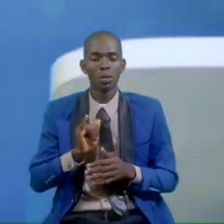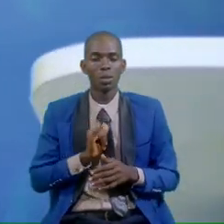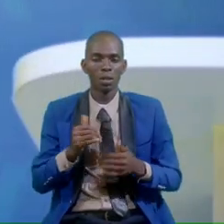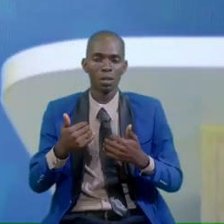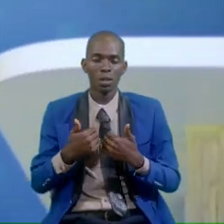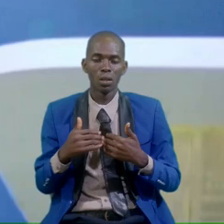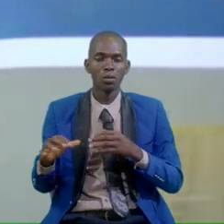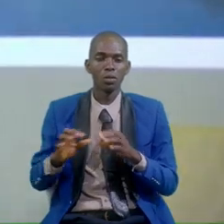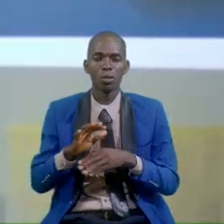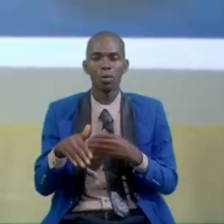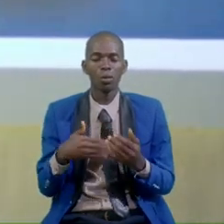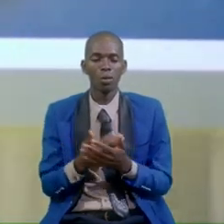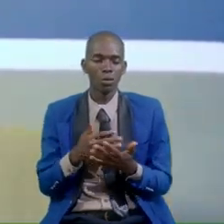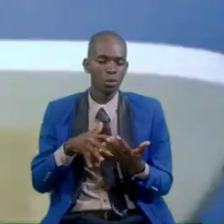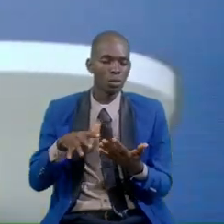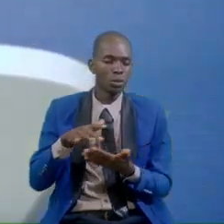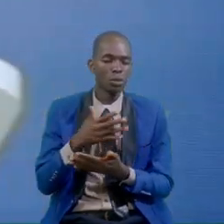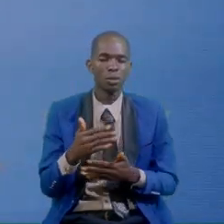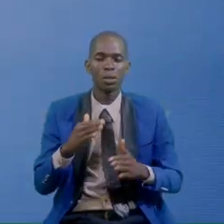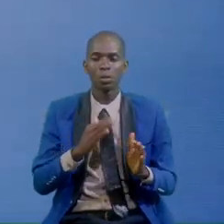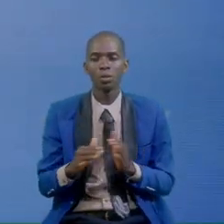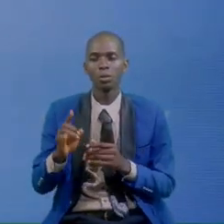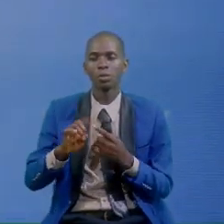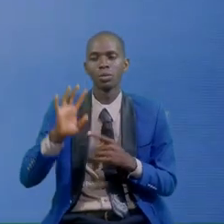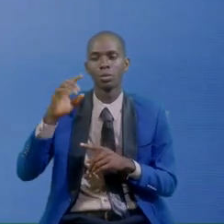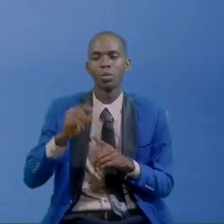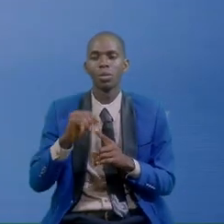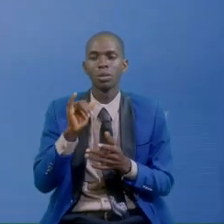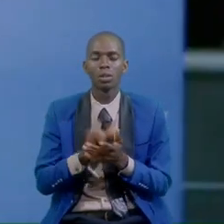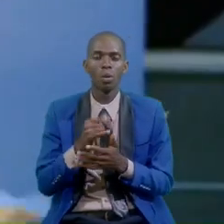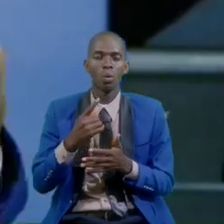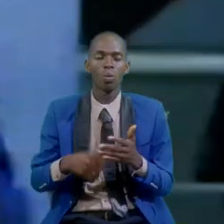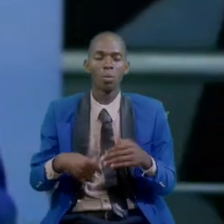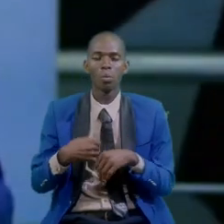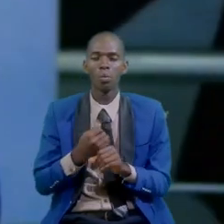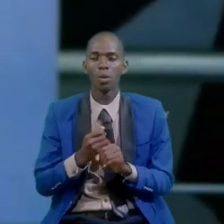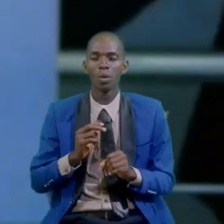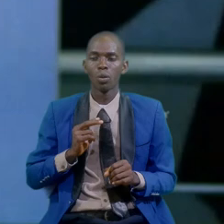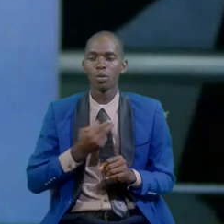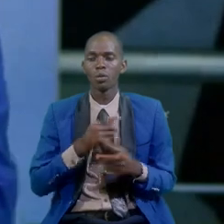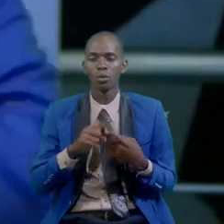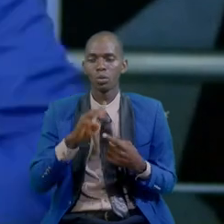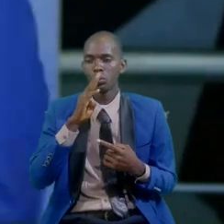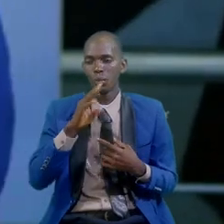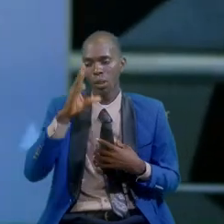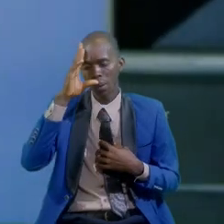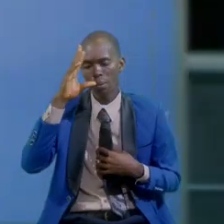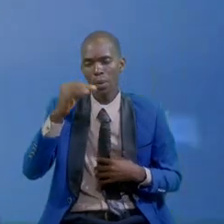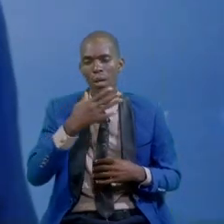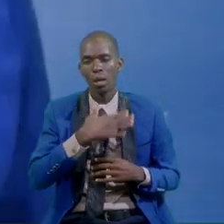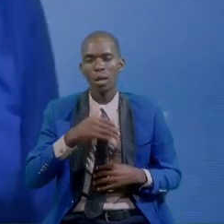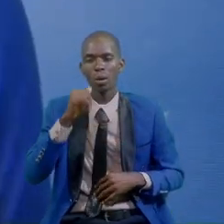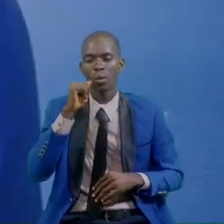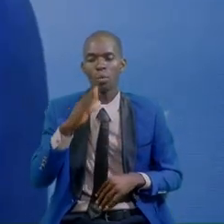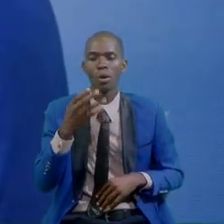these things according to thy word. That's what makes us men and women of integrity. That is not